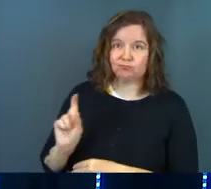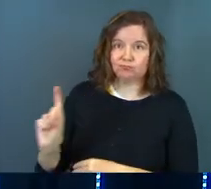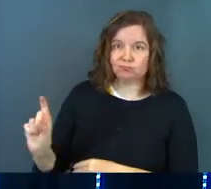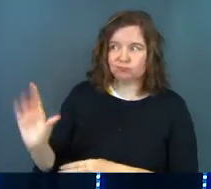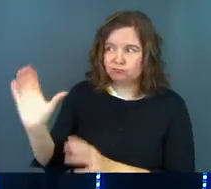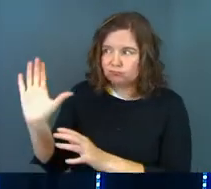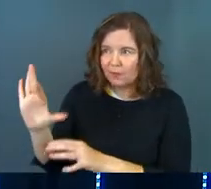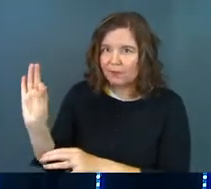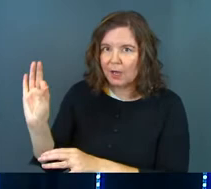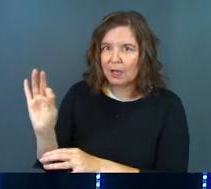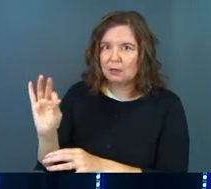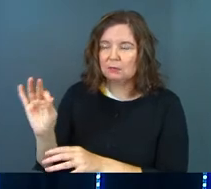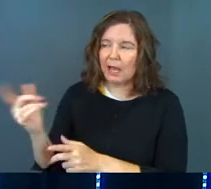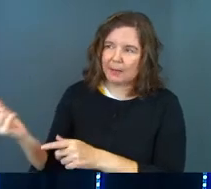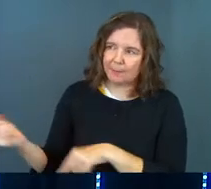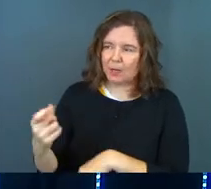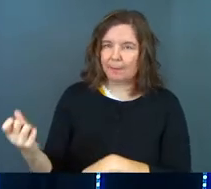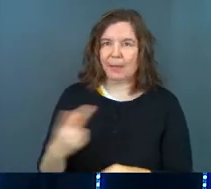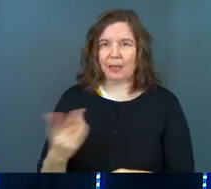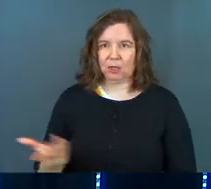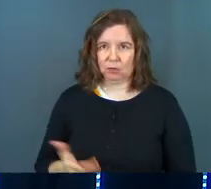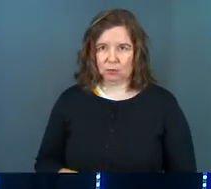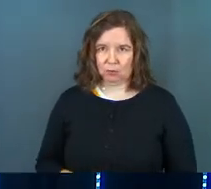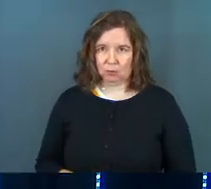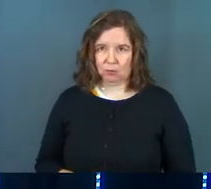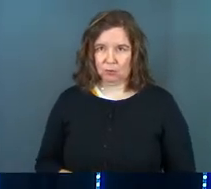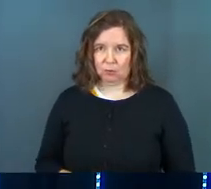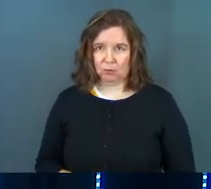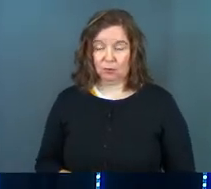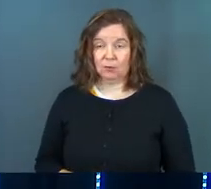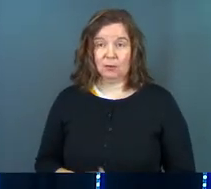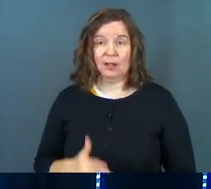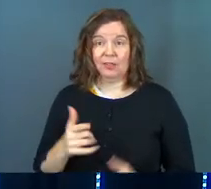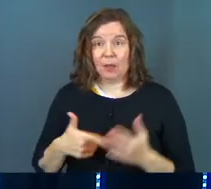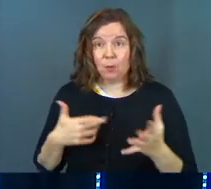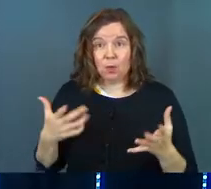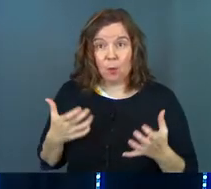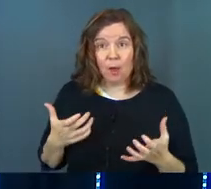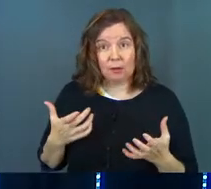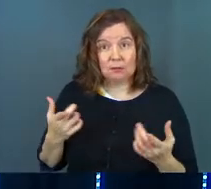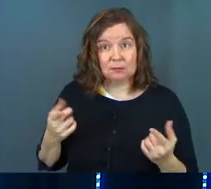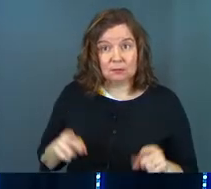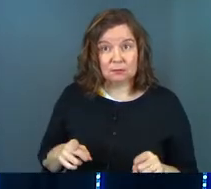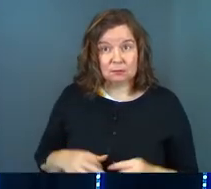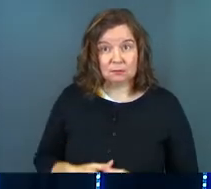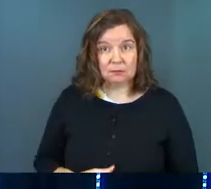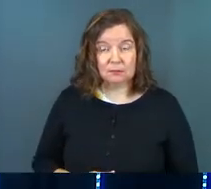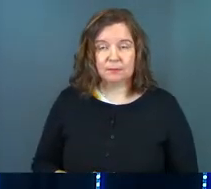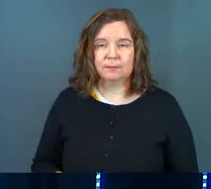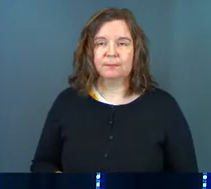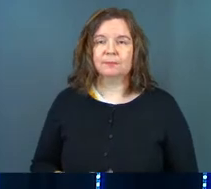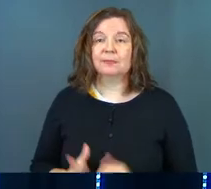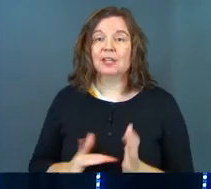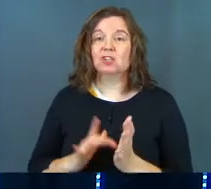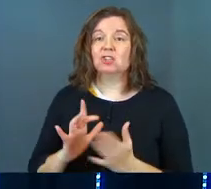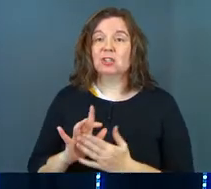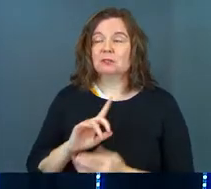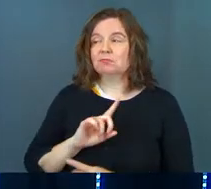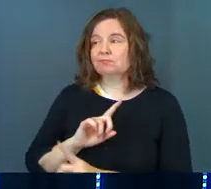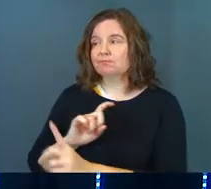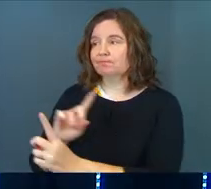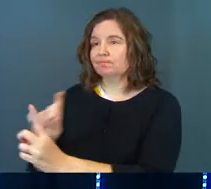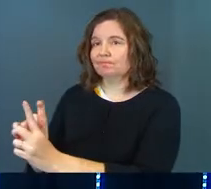Go find Jesus and you drag him back here. Right? Like that's what you want. And